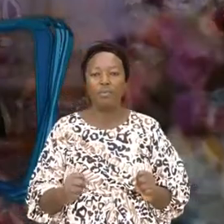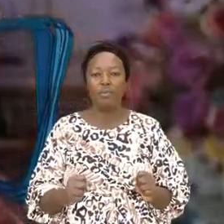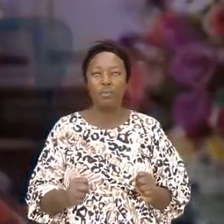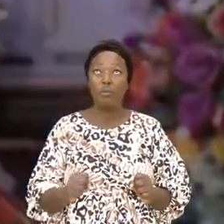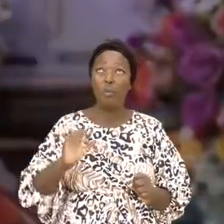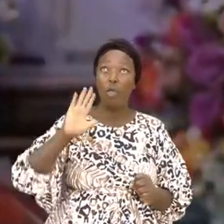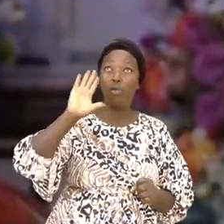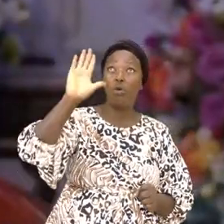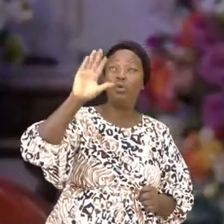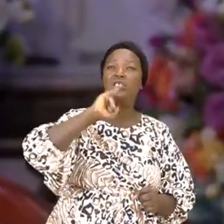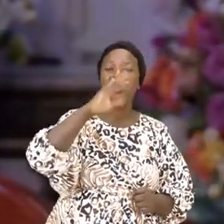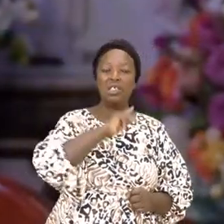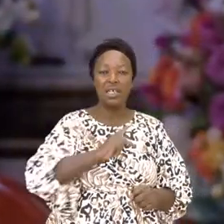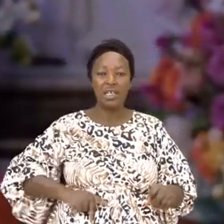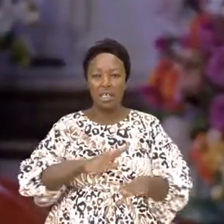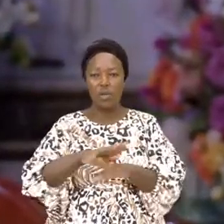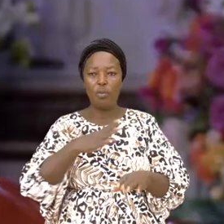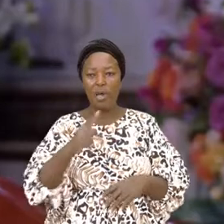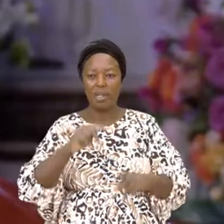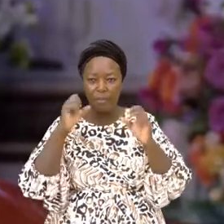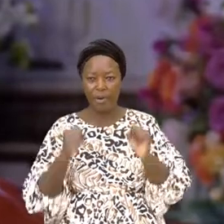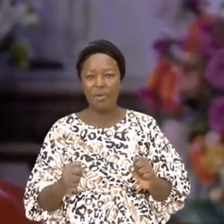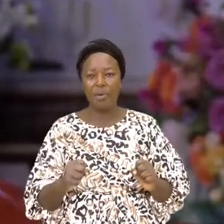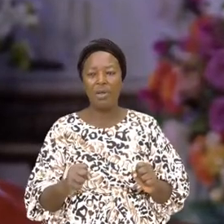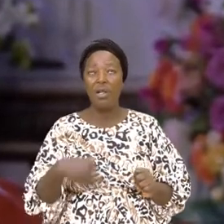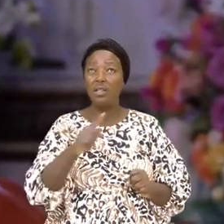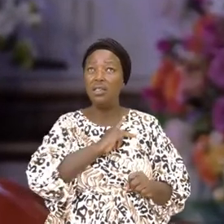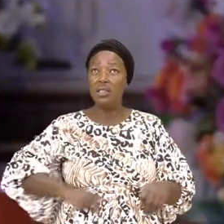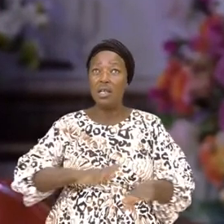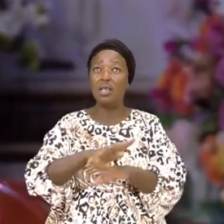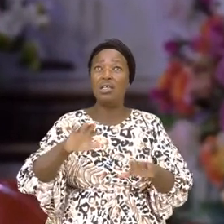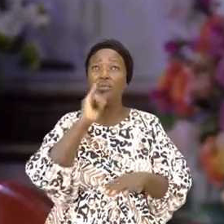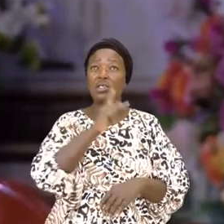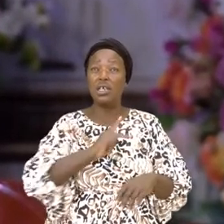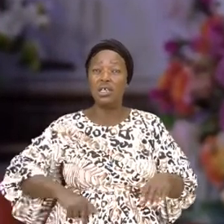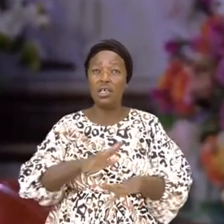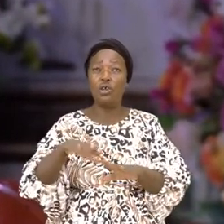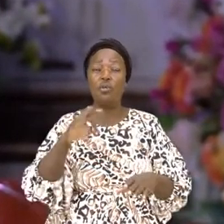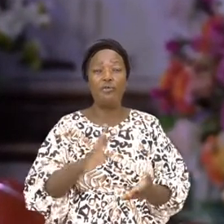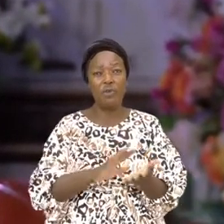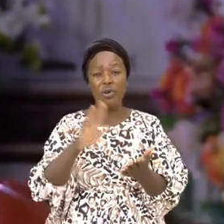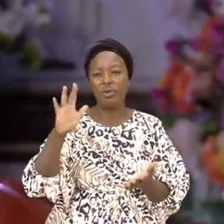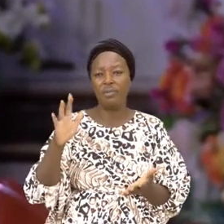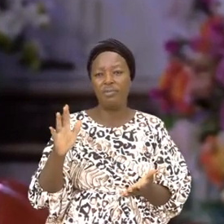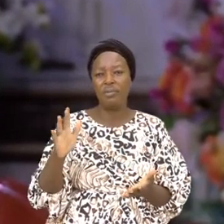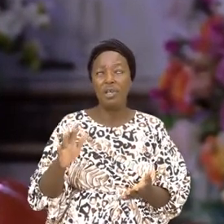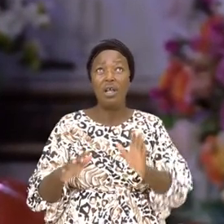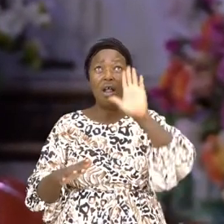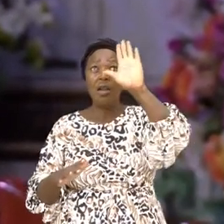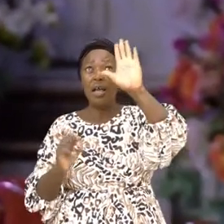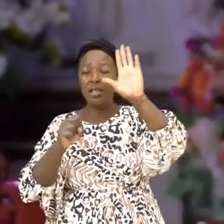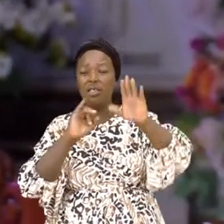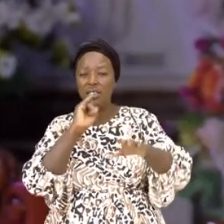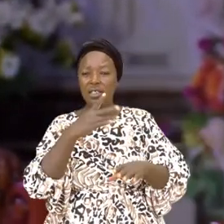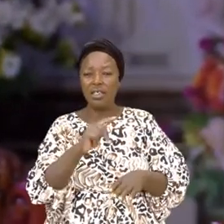Thine is the kingdom and the power. The kingdom is the kingdom of glory. Thine is